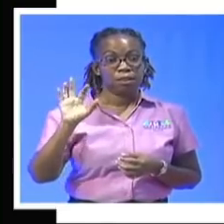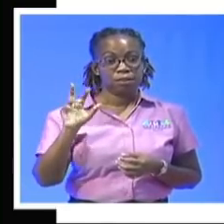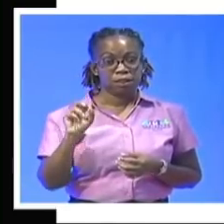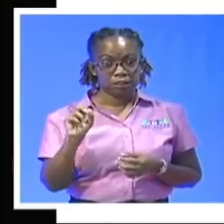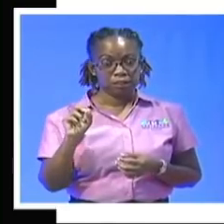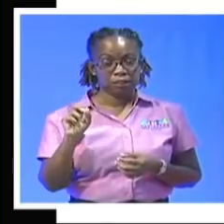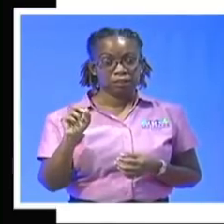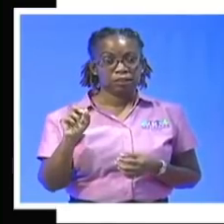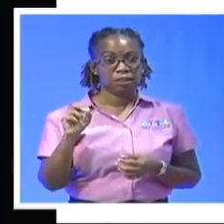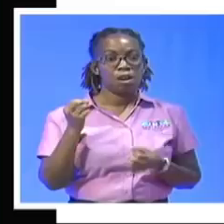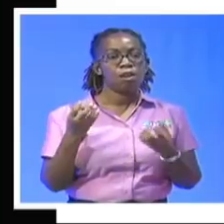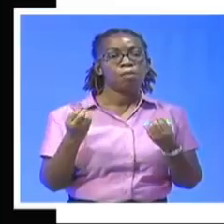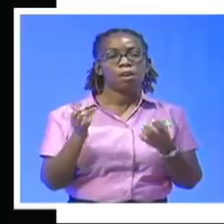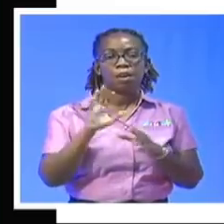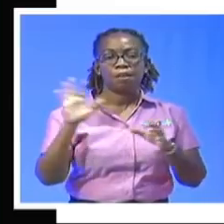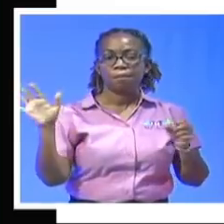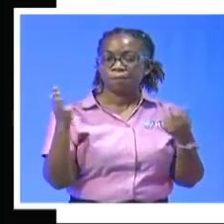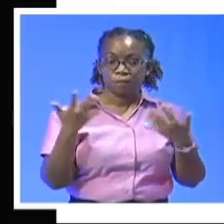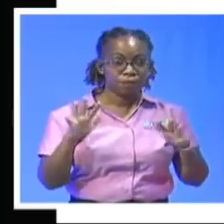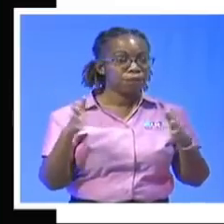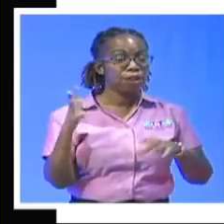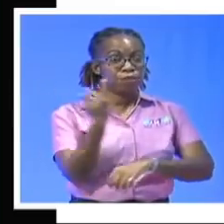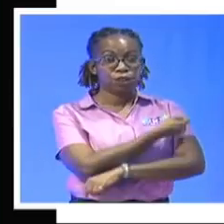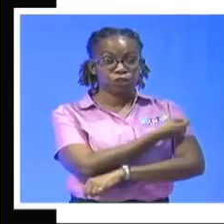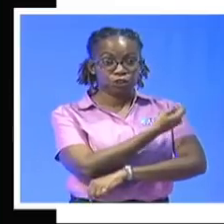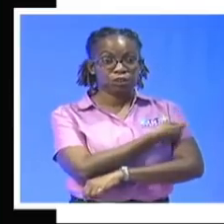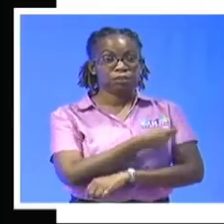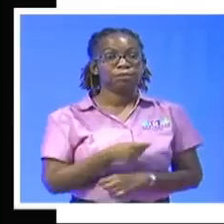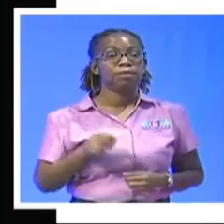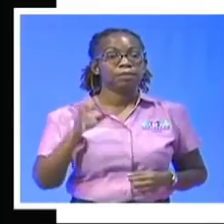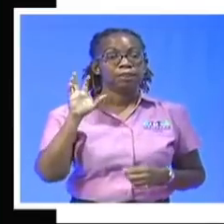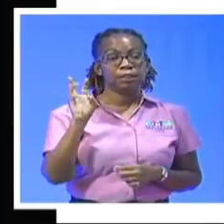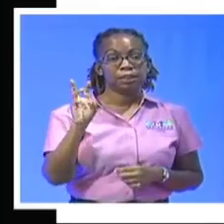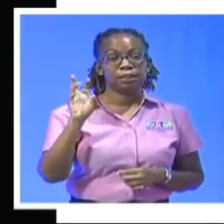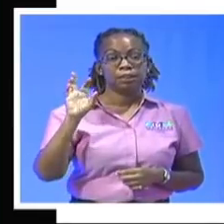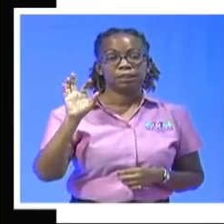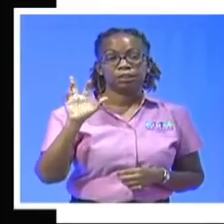persons with a completed vaccination regimen currently number